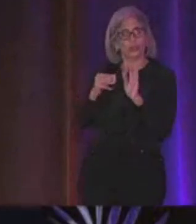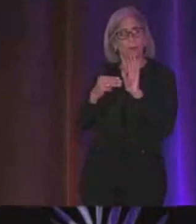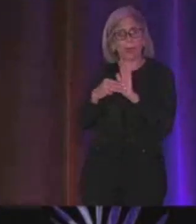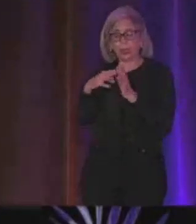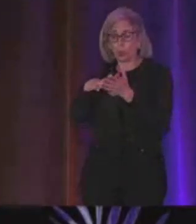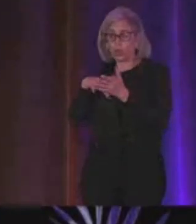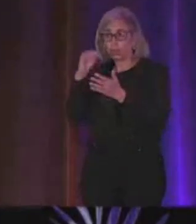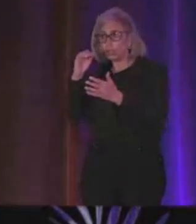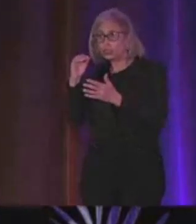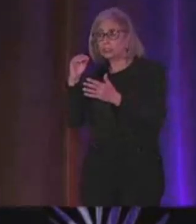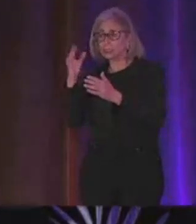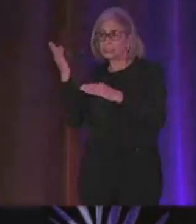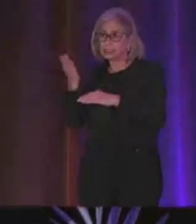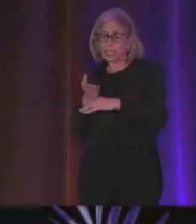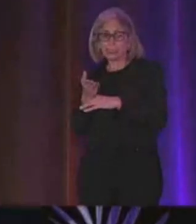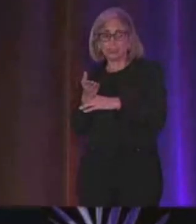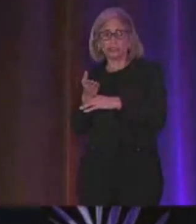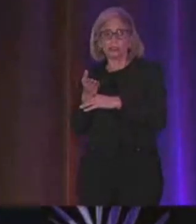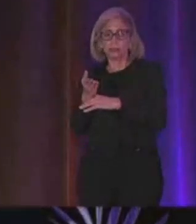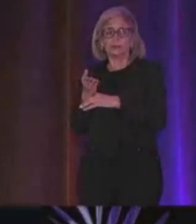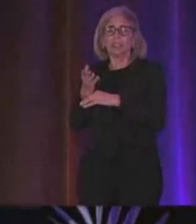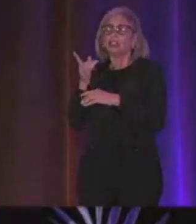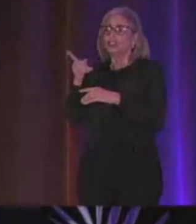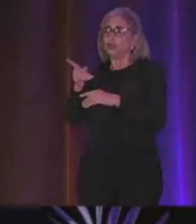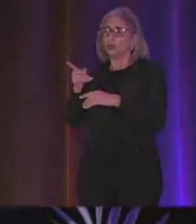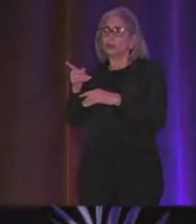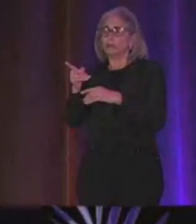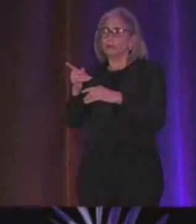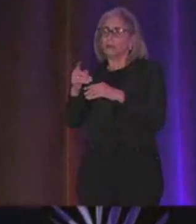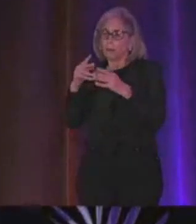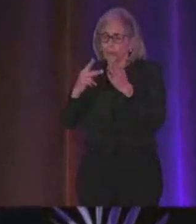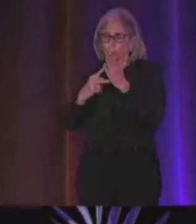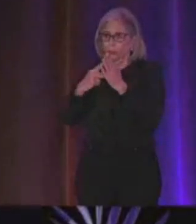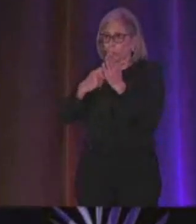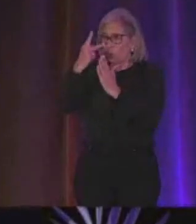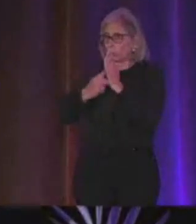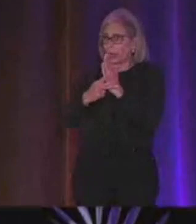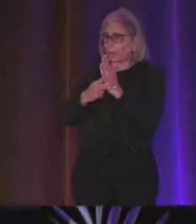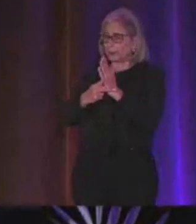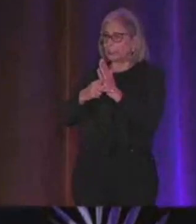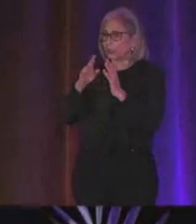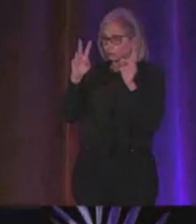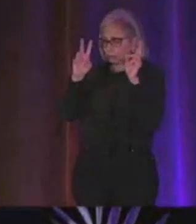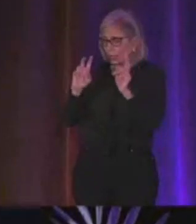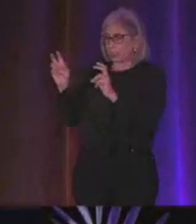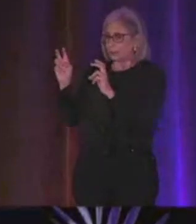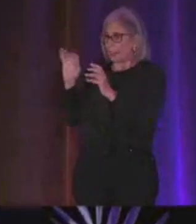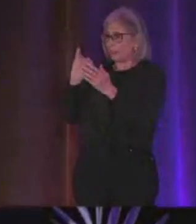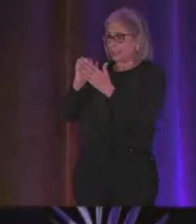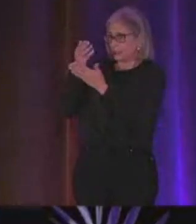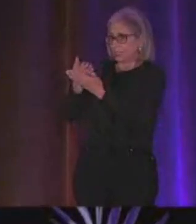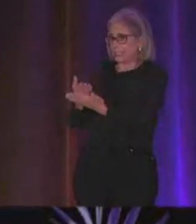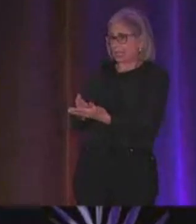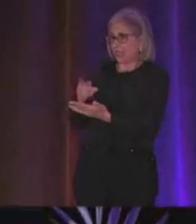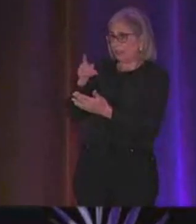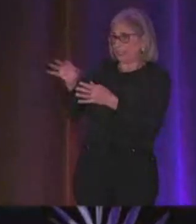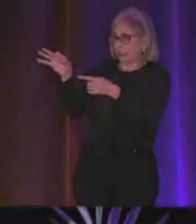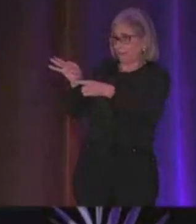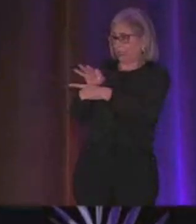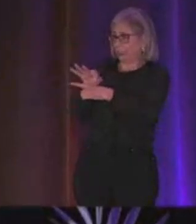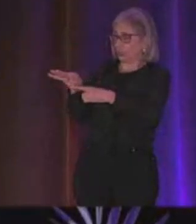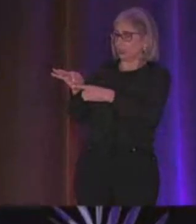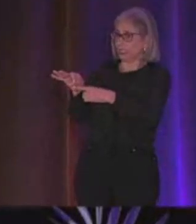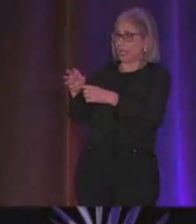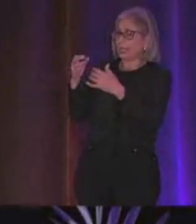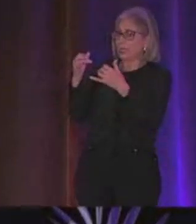the patterns slash it will, you are also explicitly programming your ML algorithm. Okay, this is the data set, these are the features. Now apply